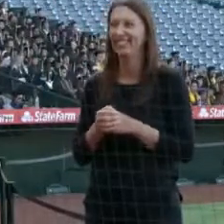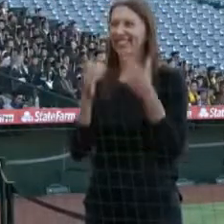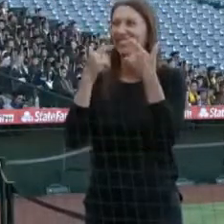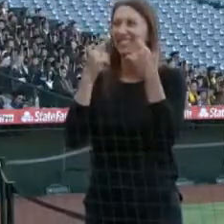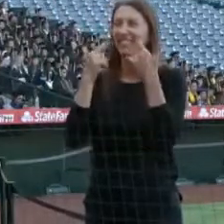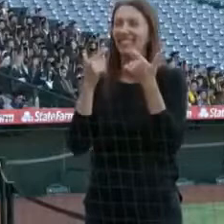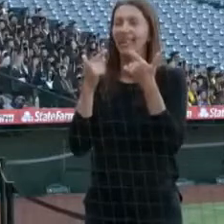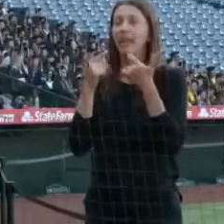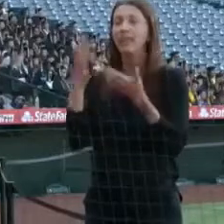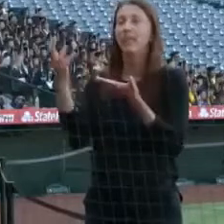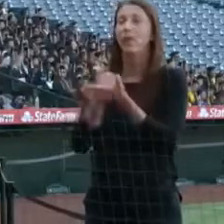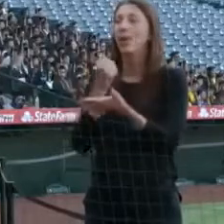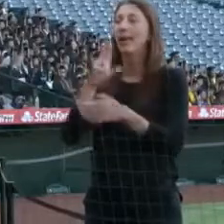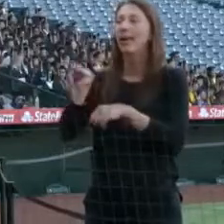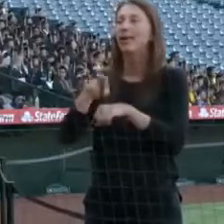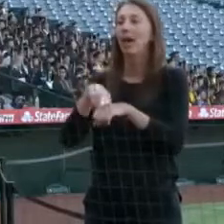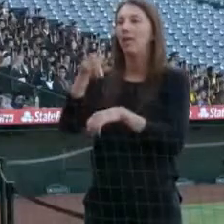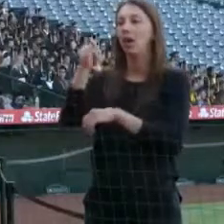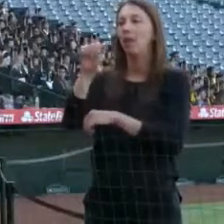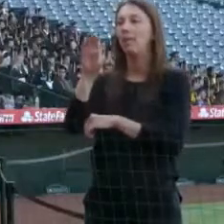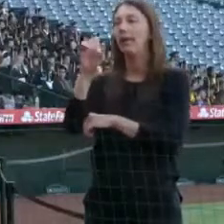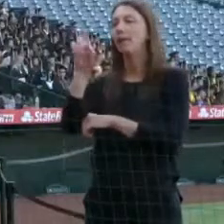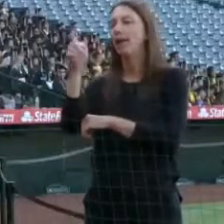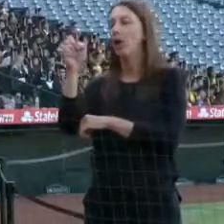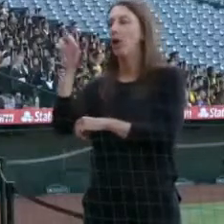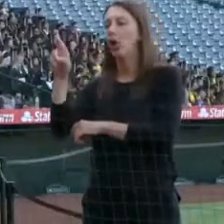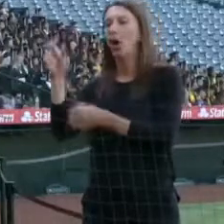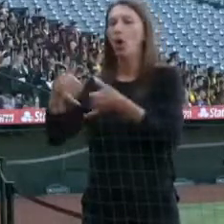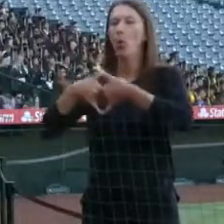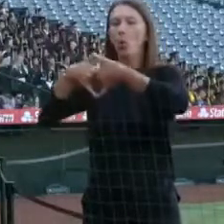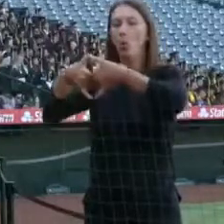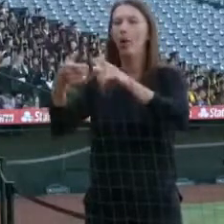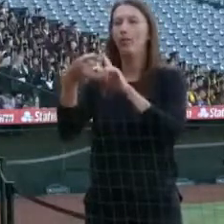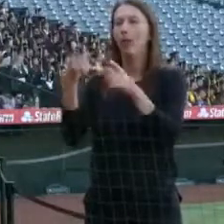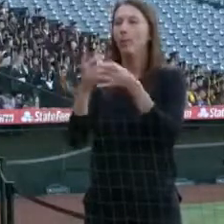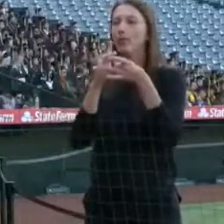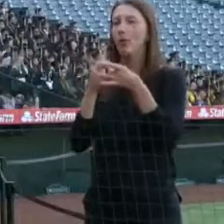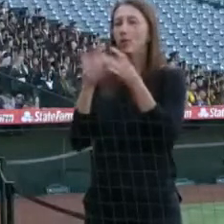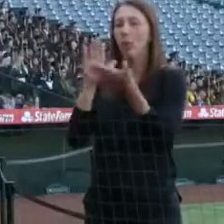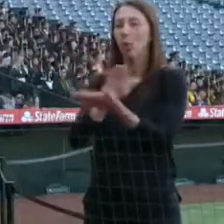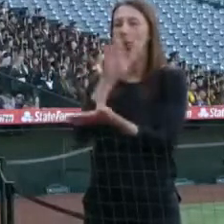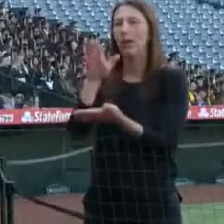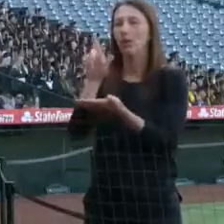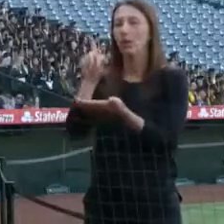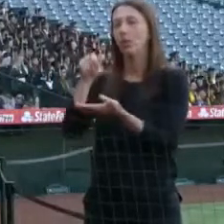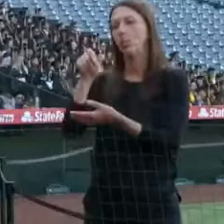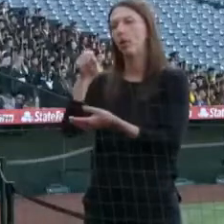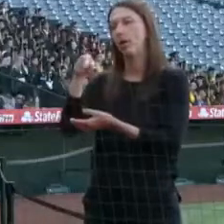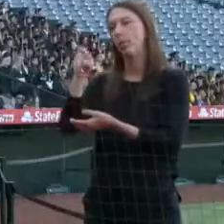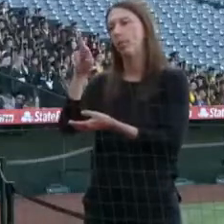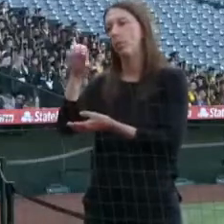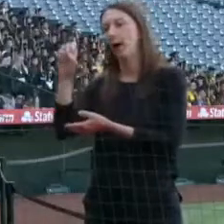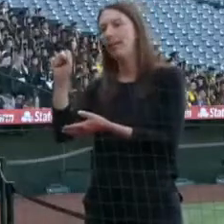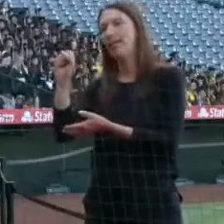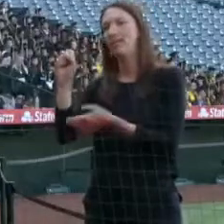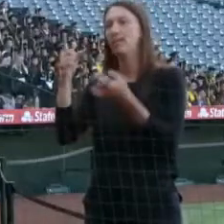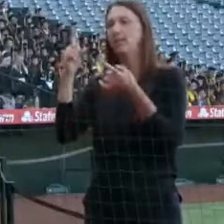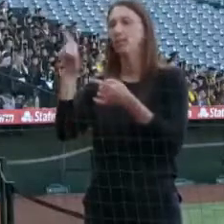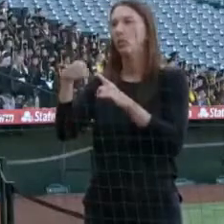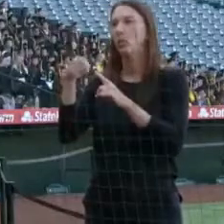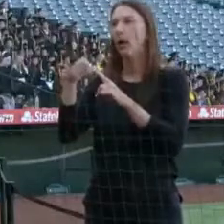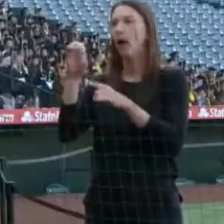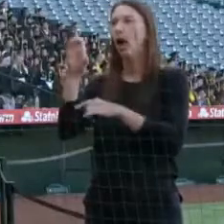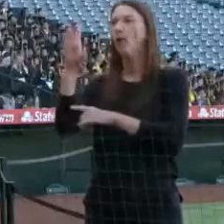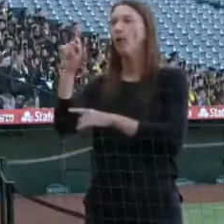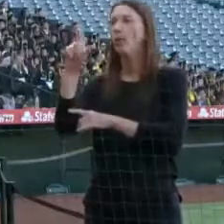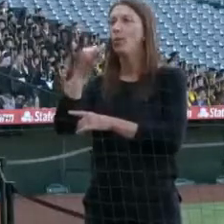won the National Pacemaker Award from the Associated Collegiate Press in October 2020. Hey, not bad,